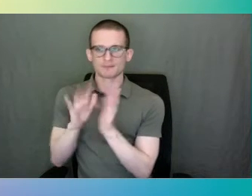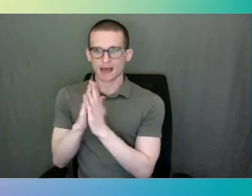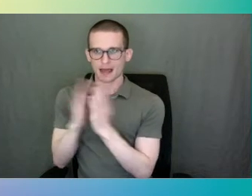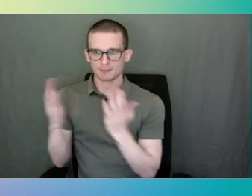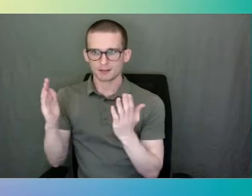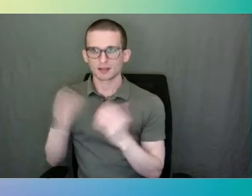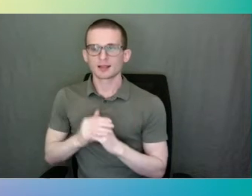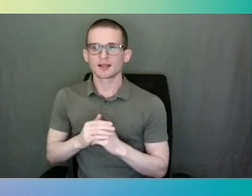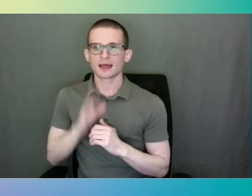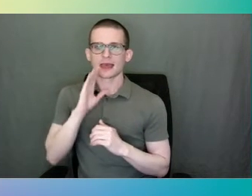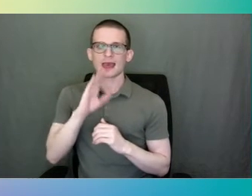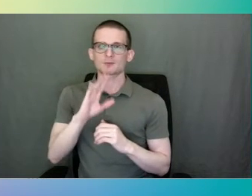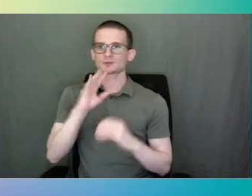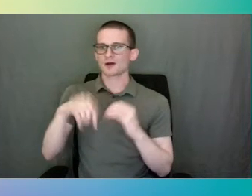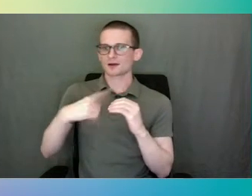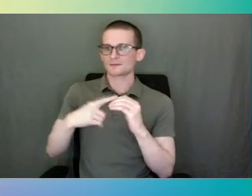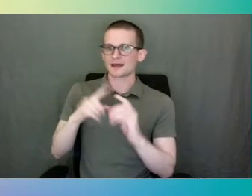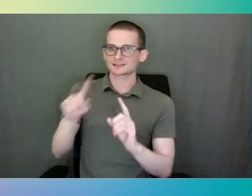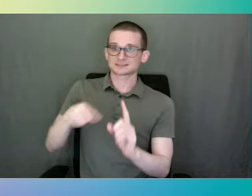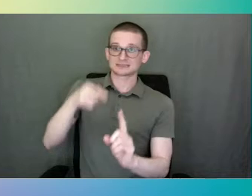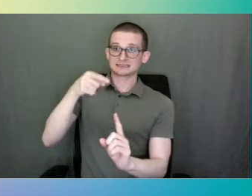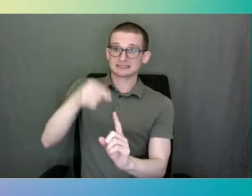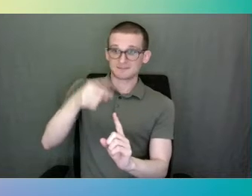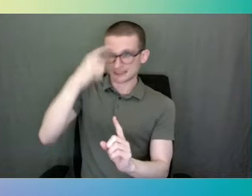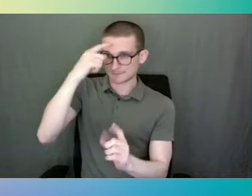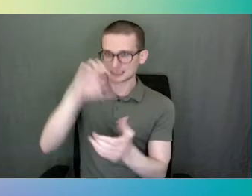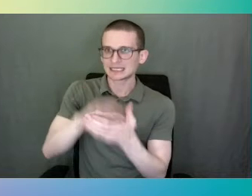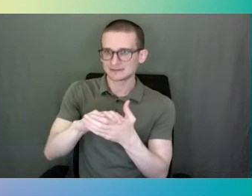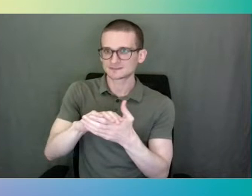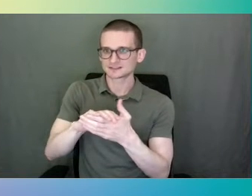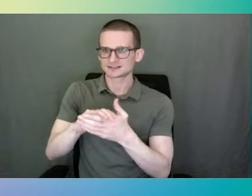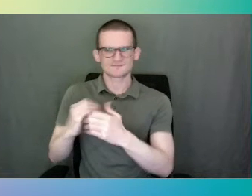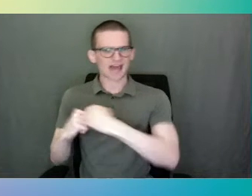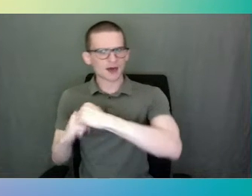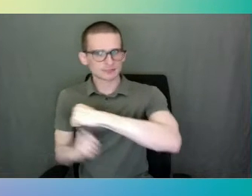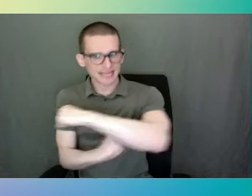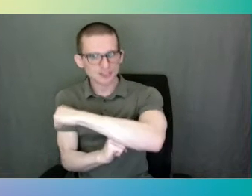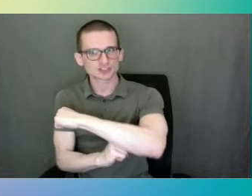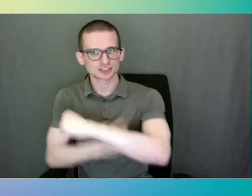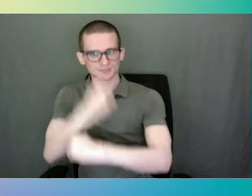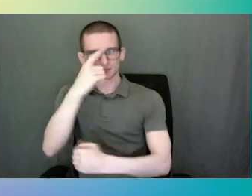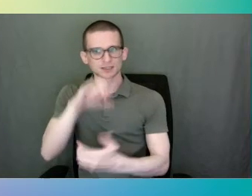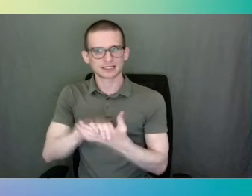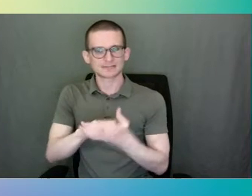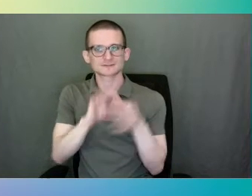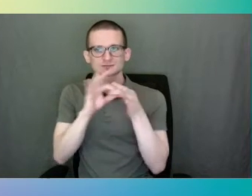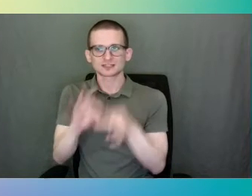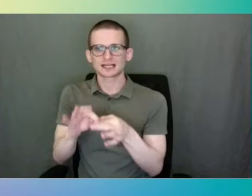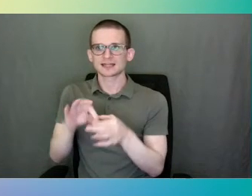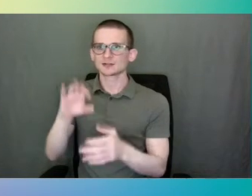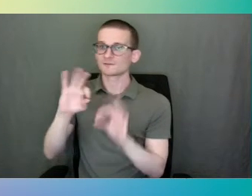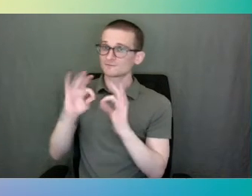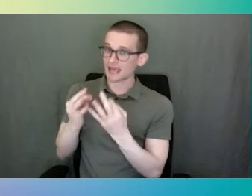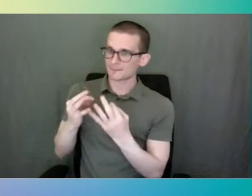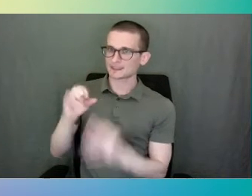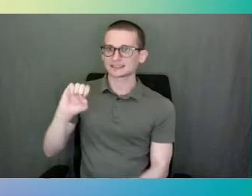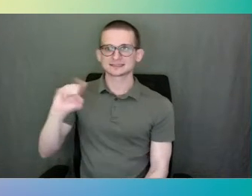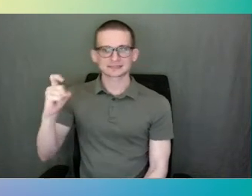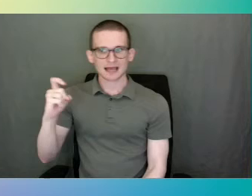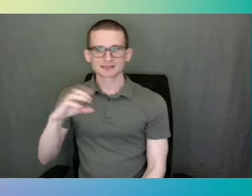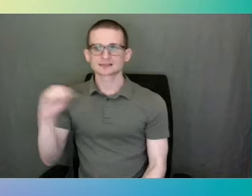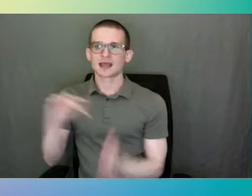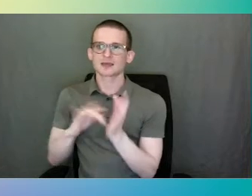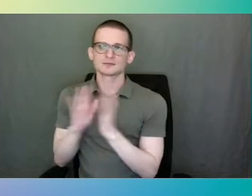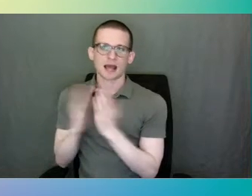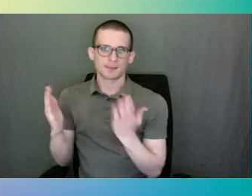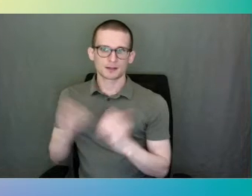specific foundational beliefs as they relate to sex and family in the Bible. First thing we're going to